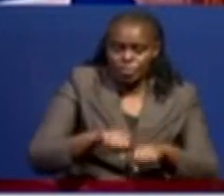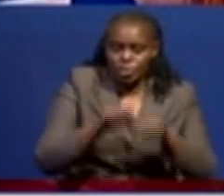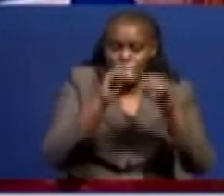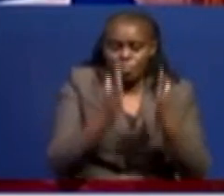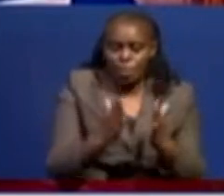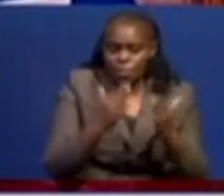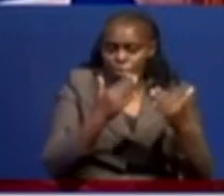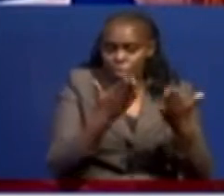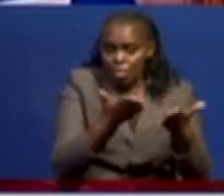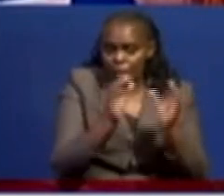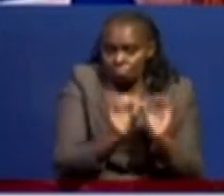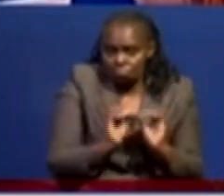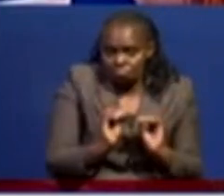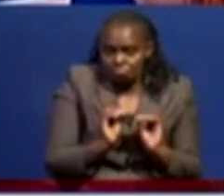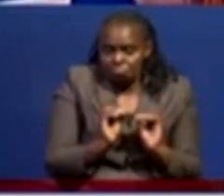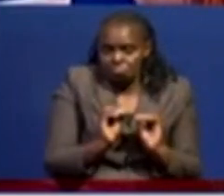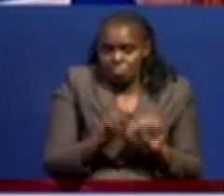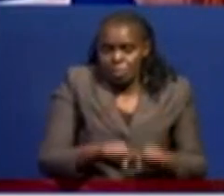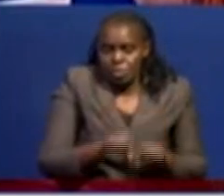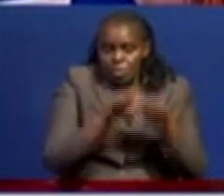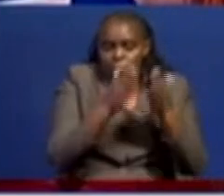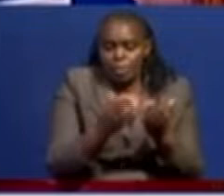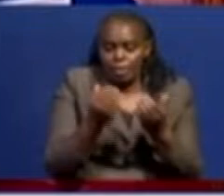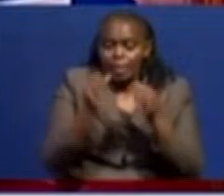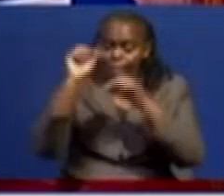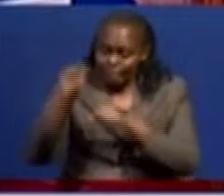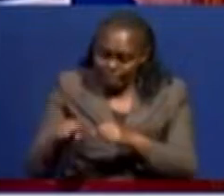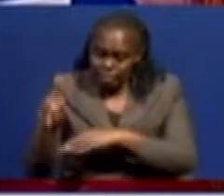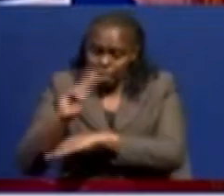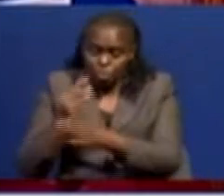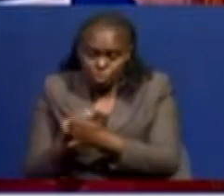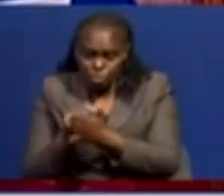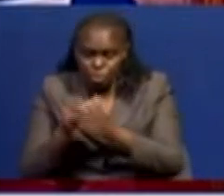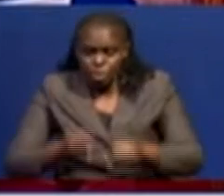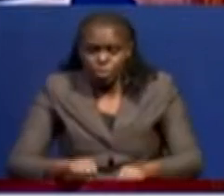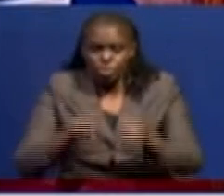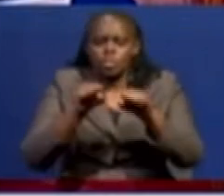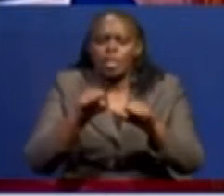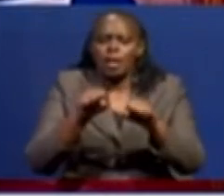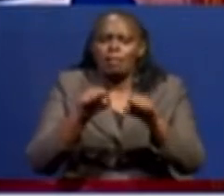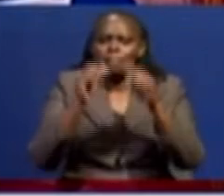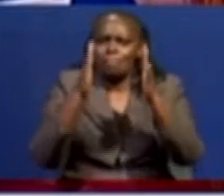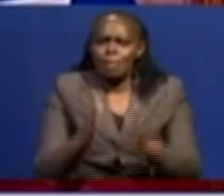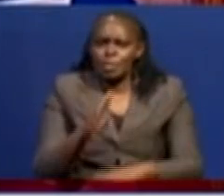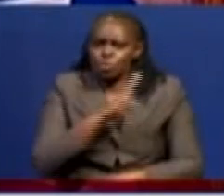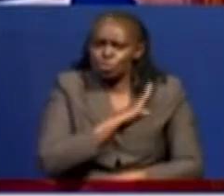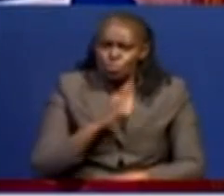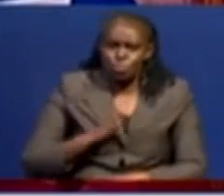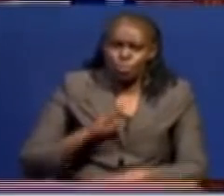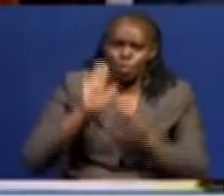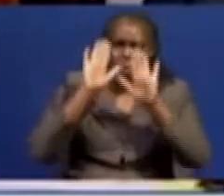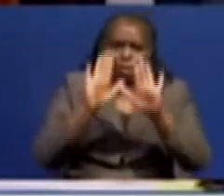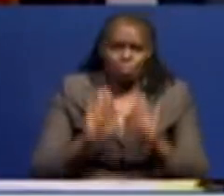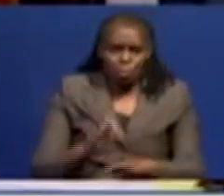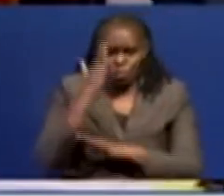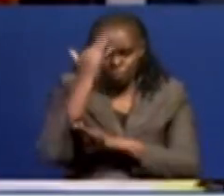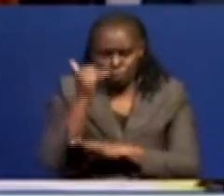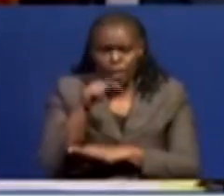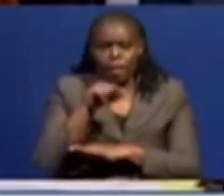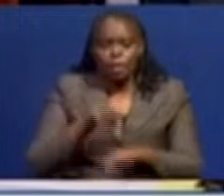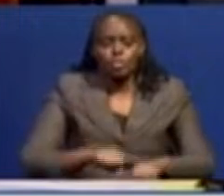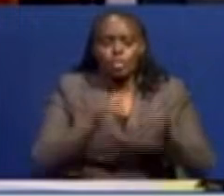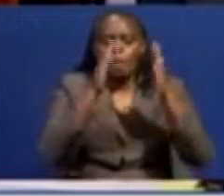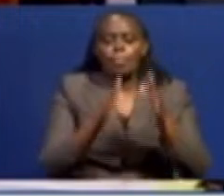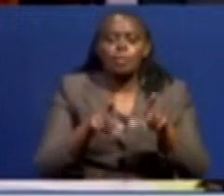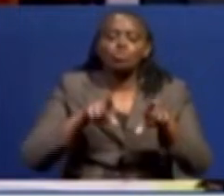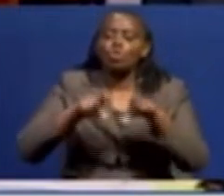the absence of the chair. Yes. Why is it important to have a chair of the board? A chair of a board is the one